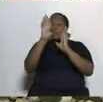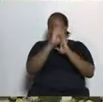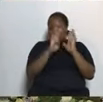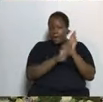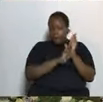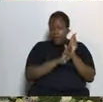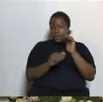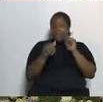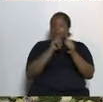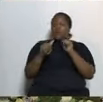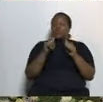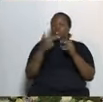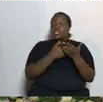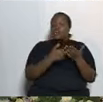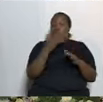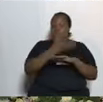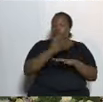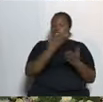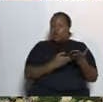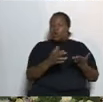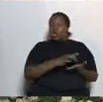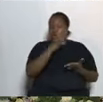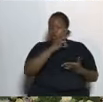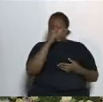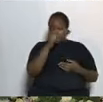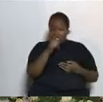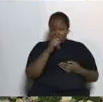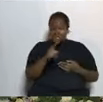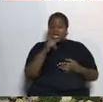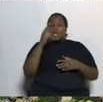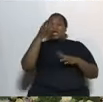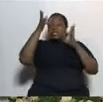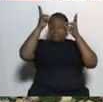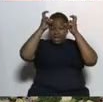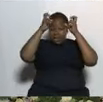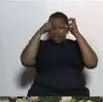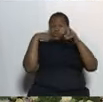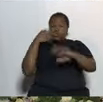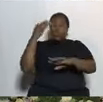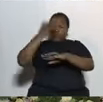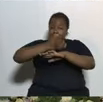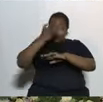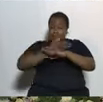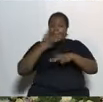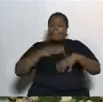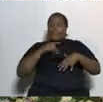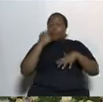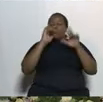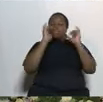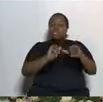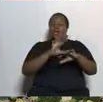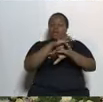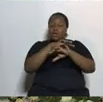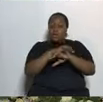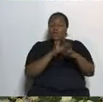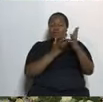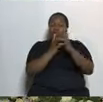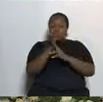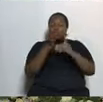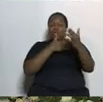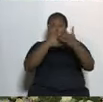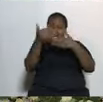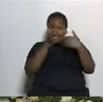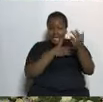The false Holy Ghost movement will be the devil working miracles. He deceives those who dwell on the earth by the signs or